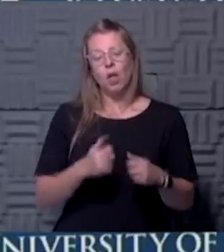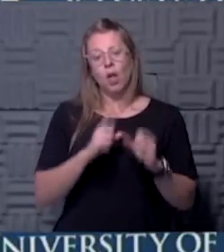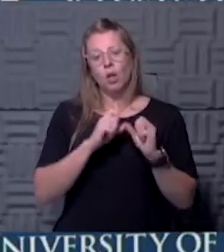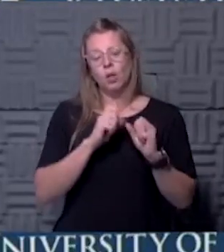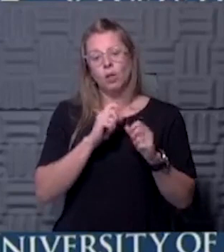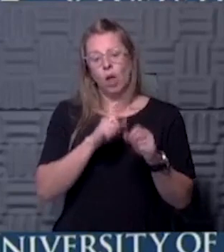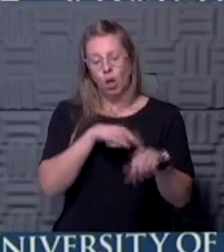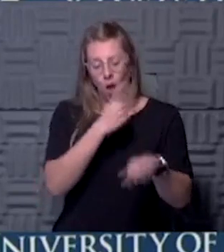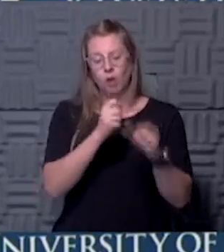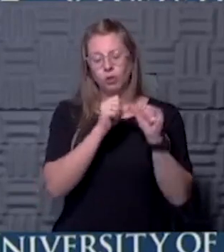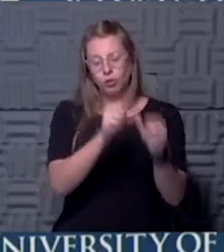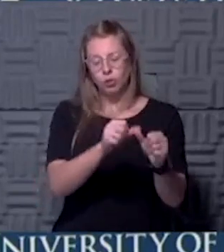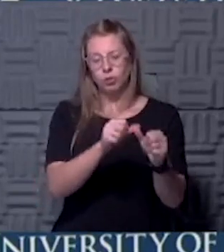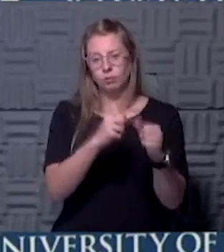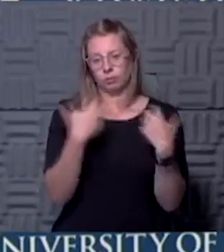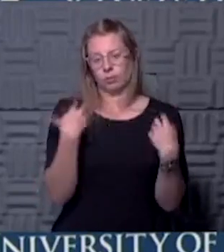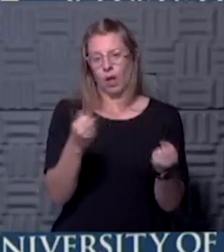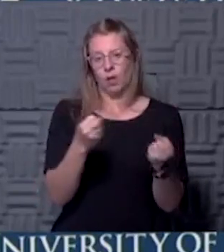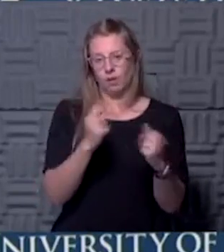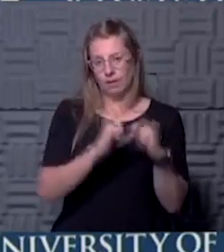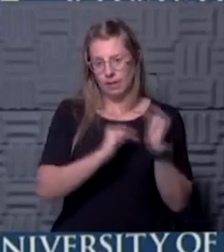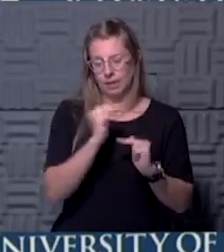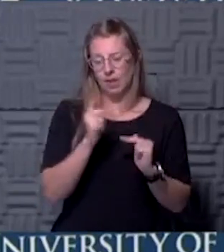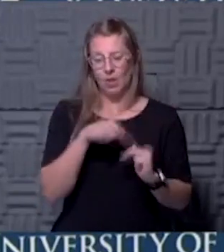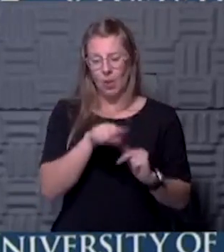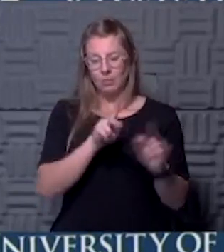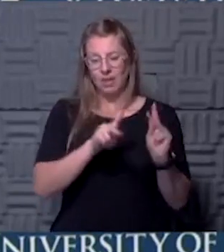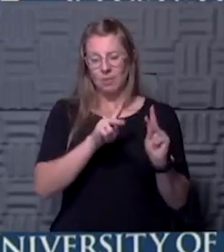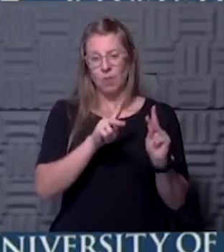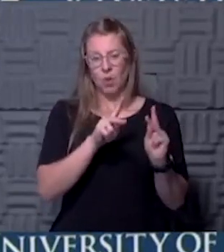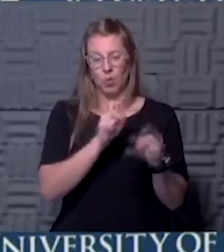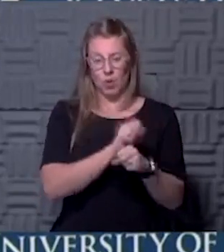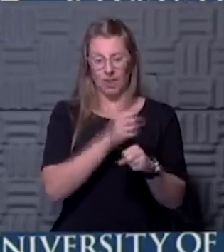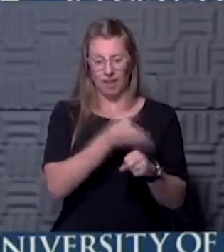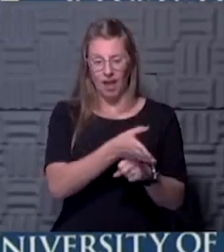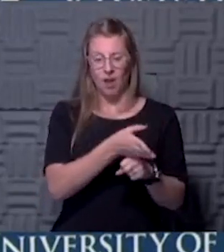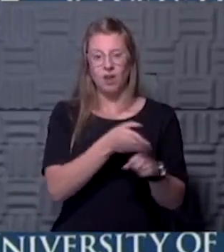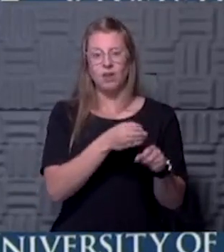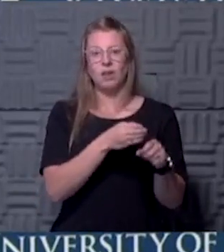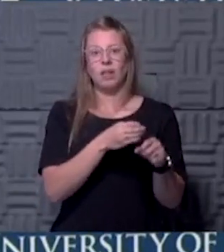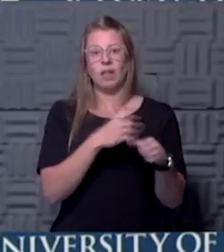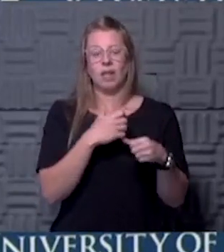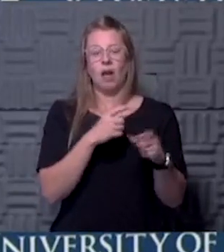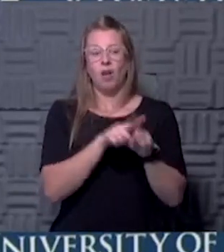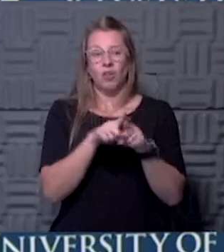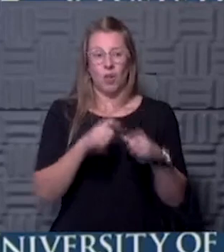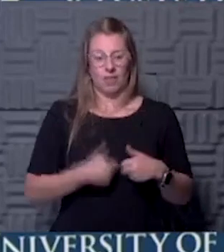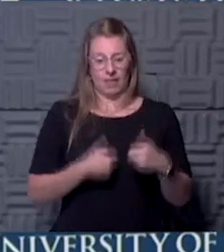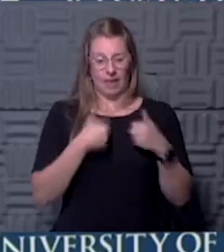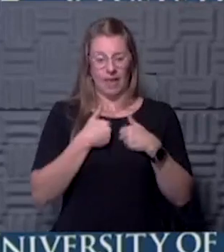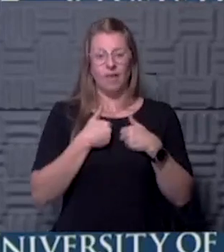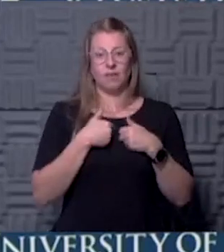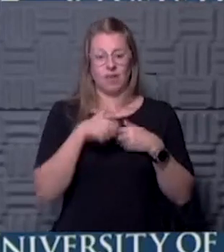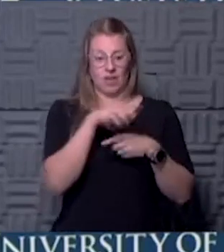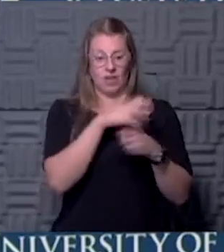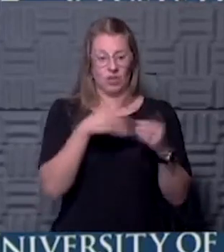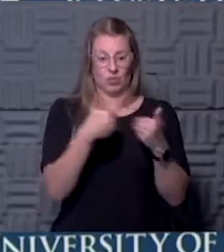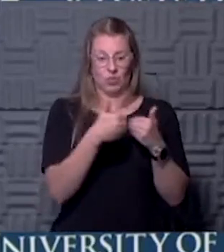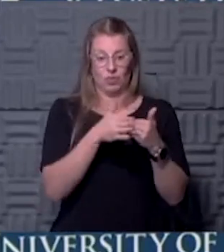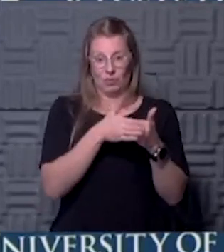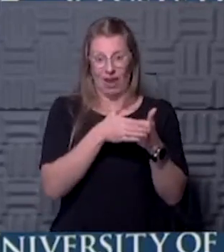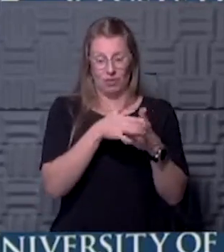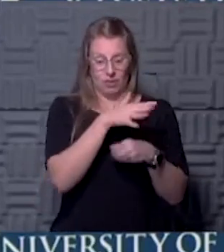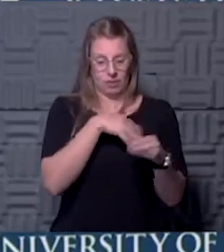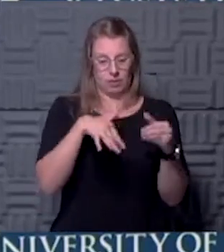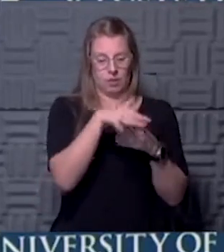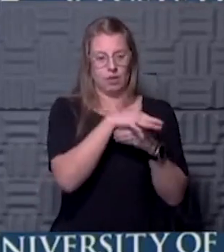However, the people who work in those facilities, live in those communities and surrounding communities. With the